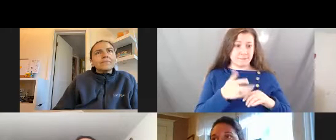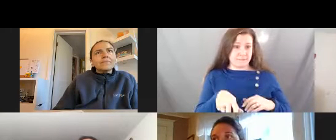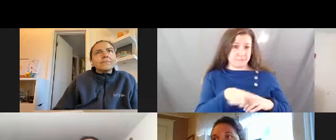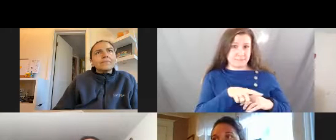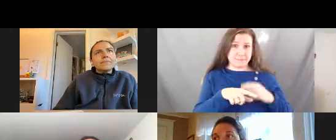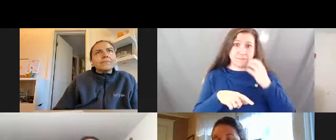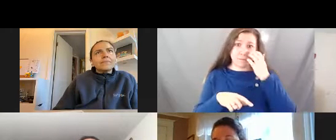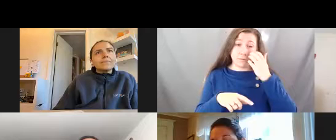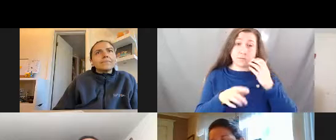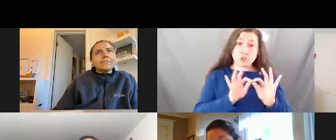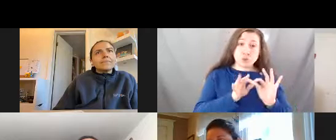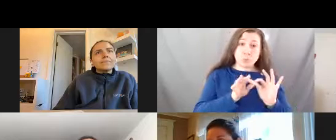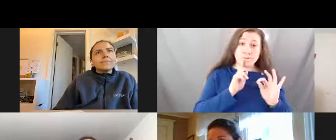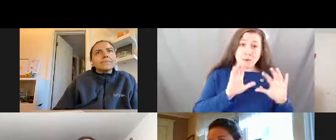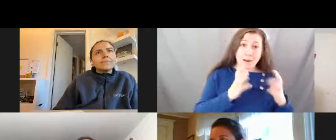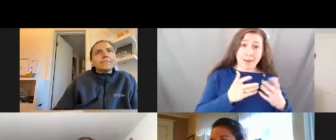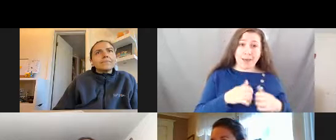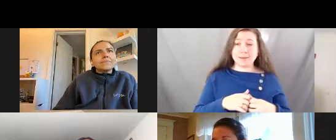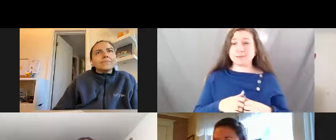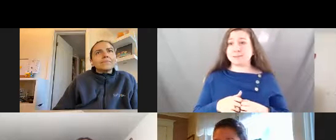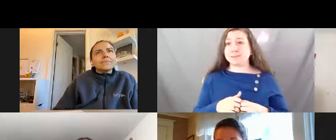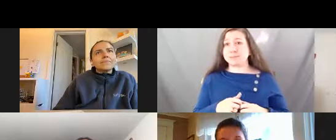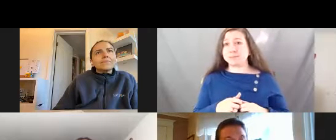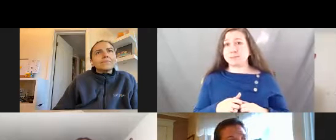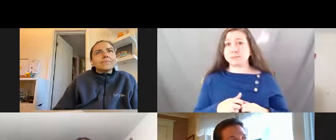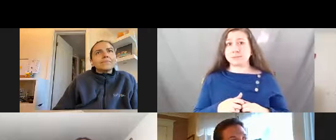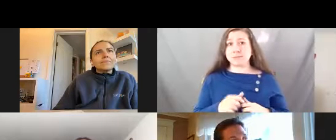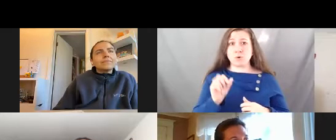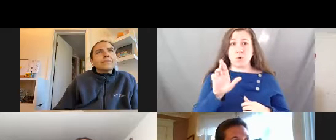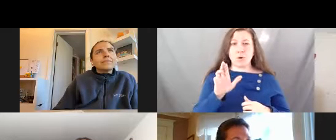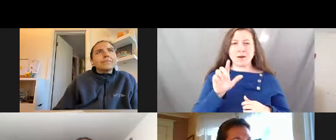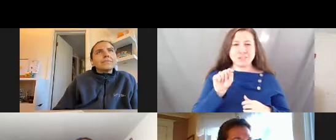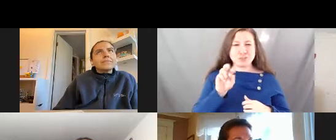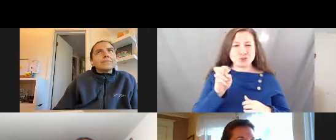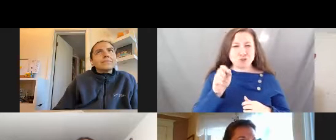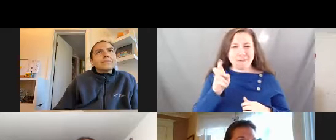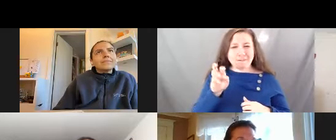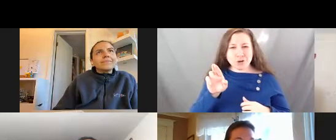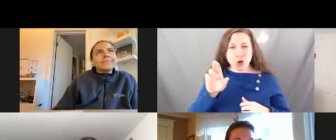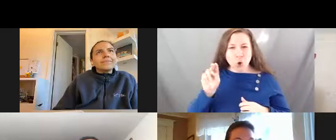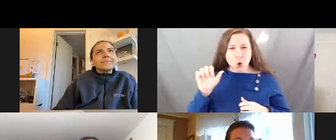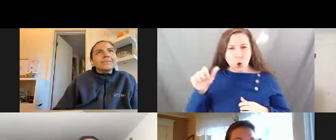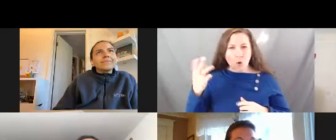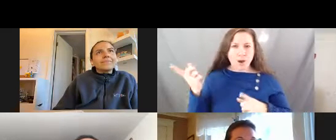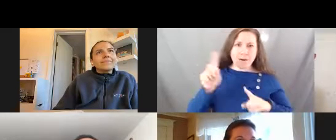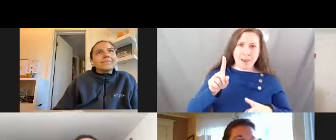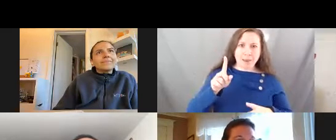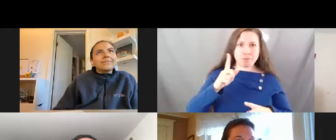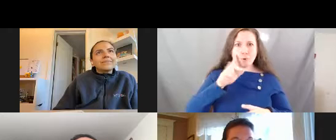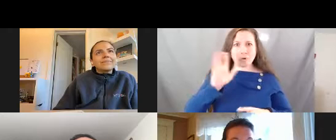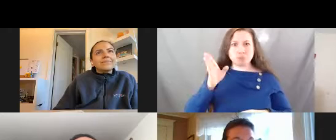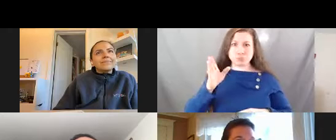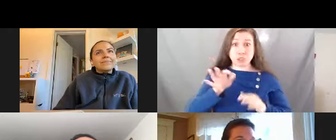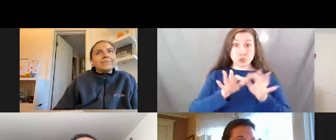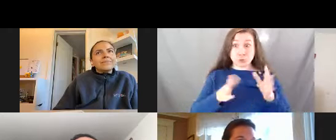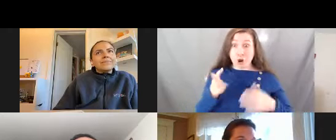it interpreting in classes, or even when even when Trevor Noah had come to RIT, there are interpreters standing and